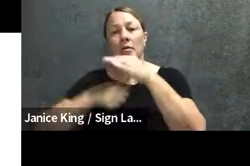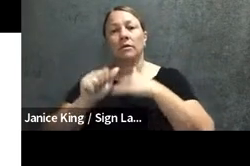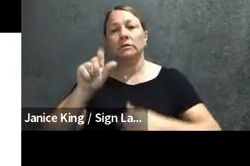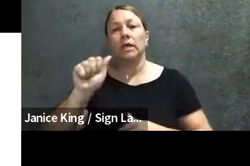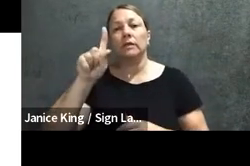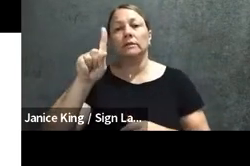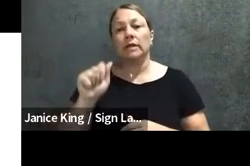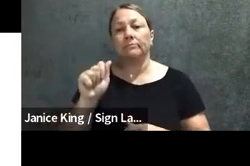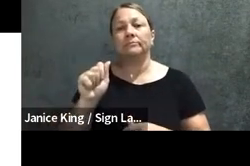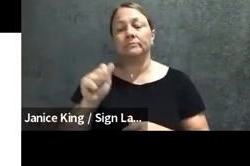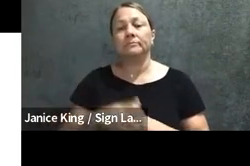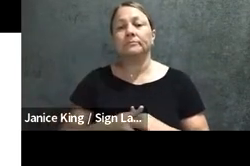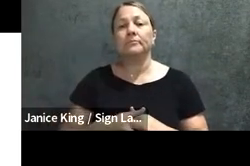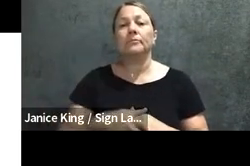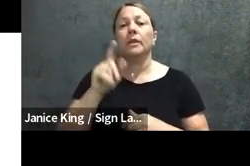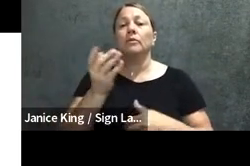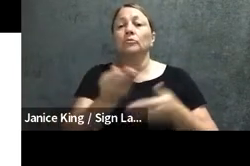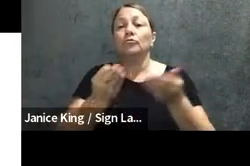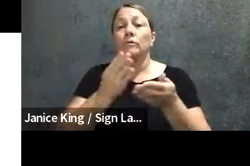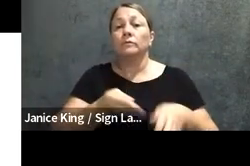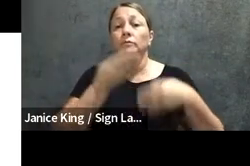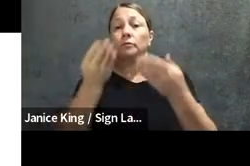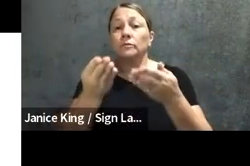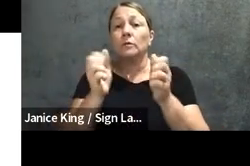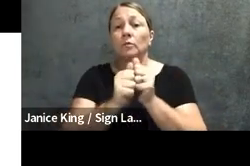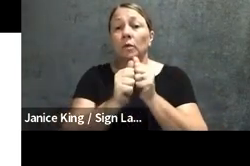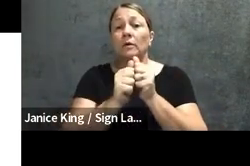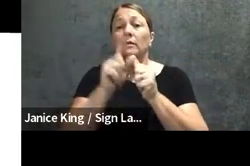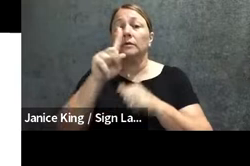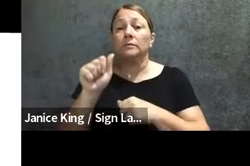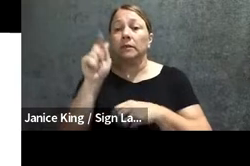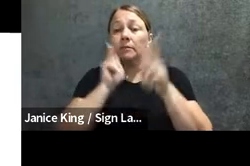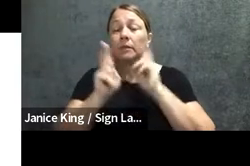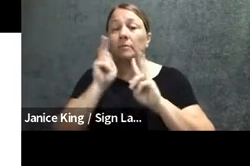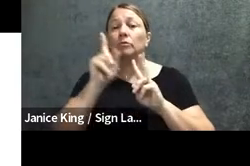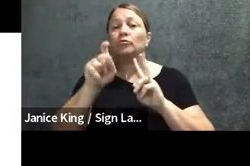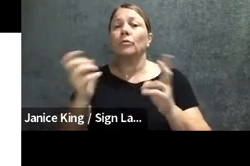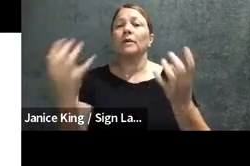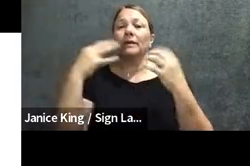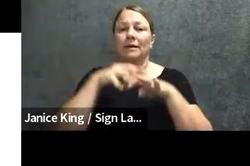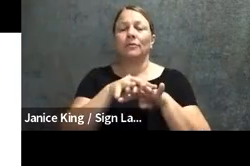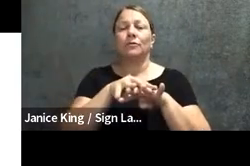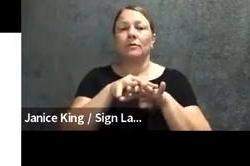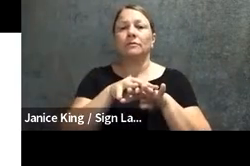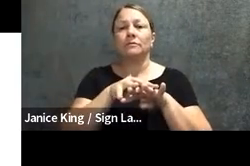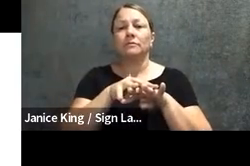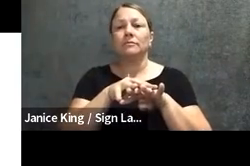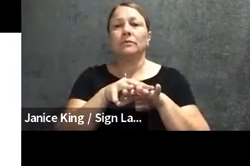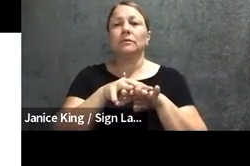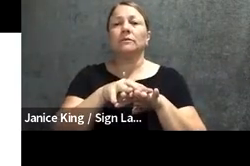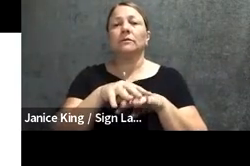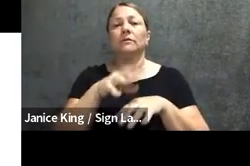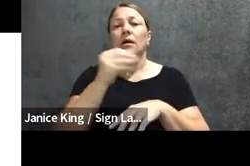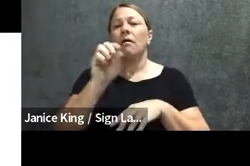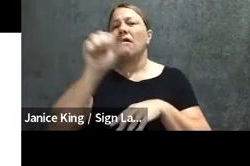So basically, services being provided to persons with disabilities should be in integrated employment, vocational, and other settings.